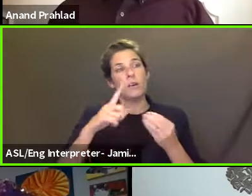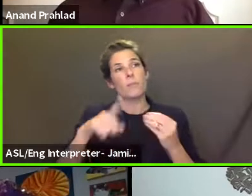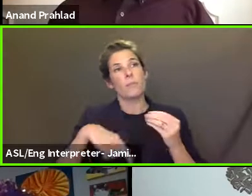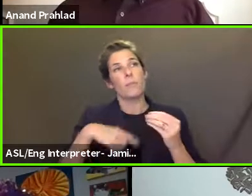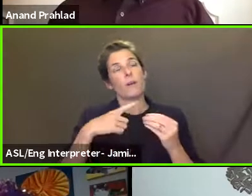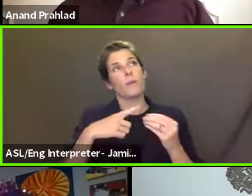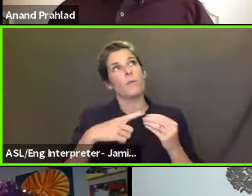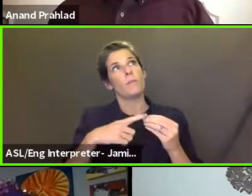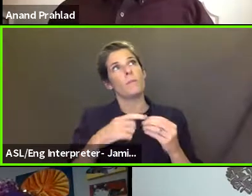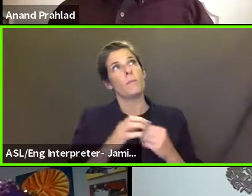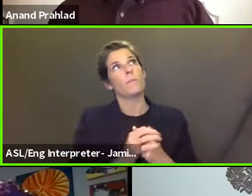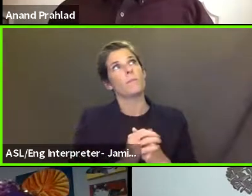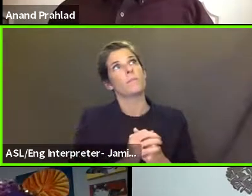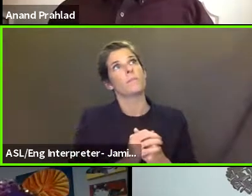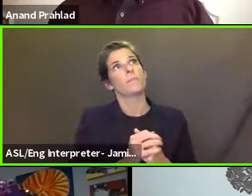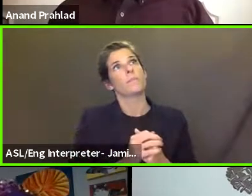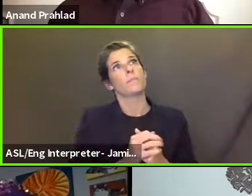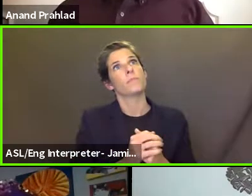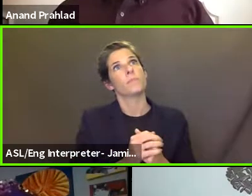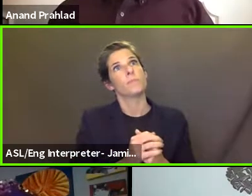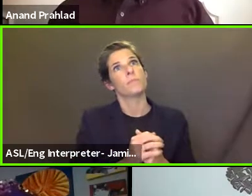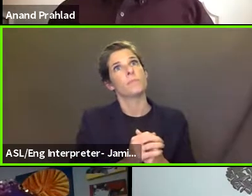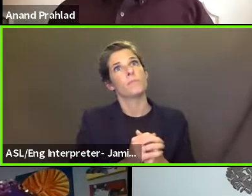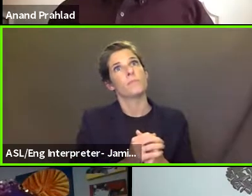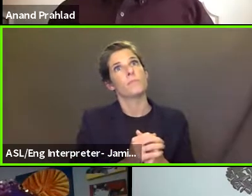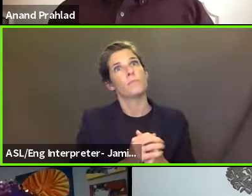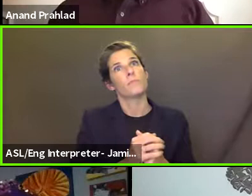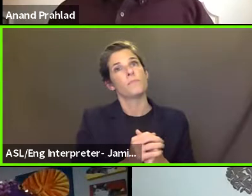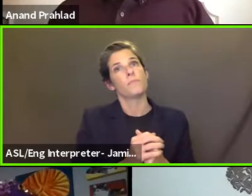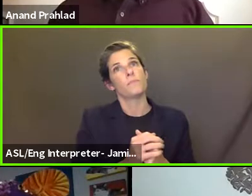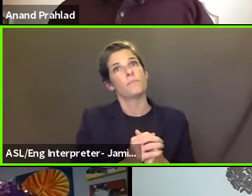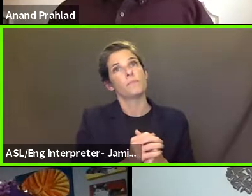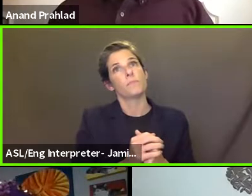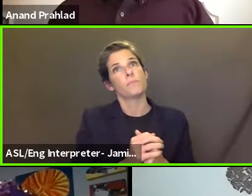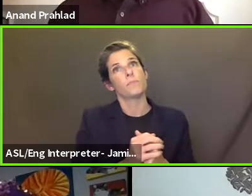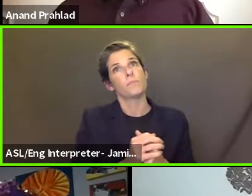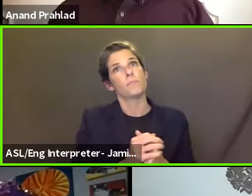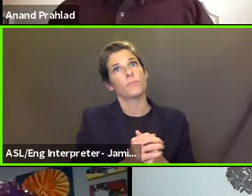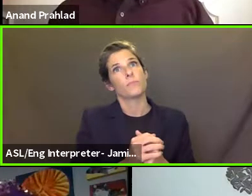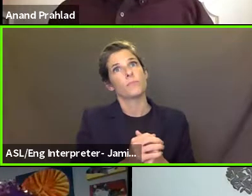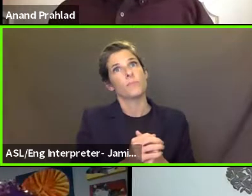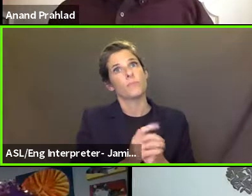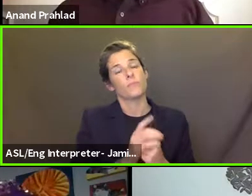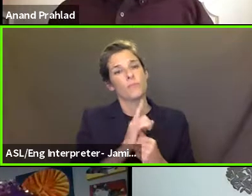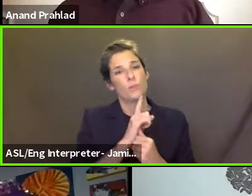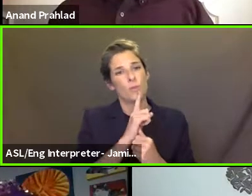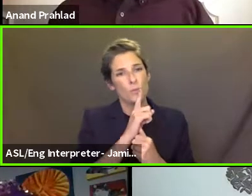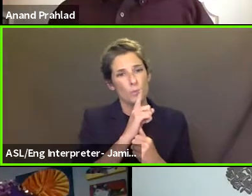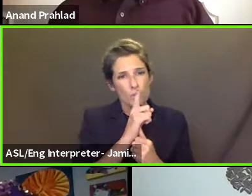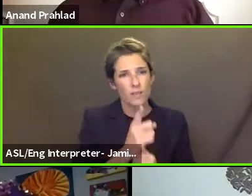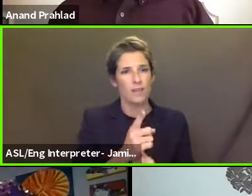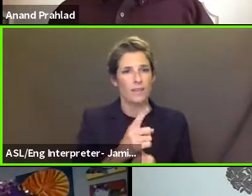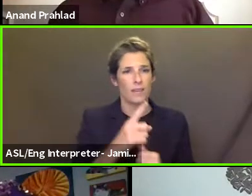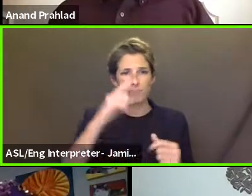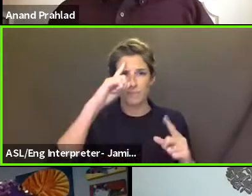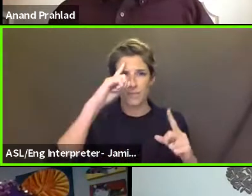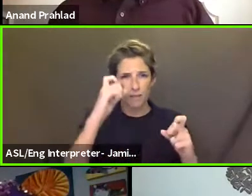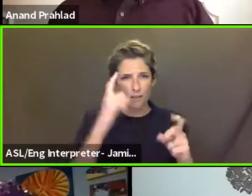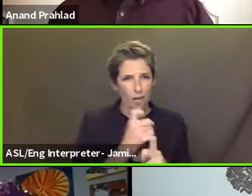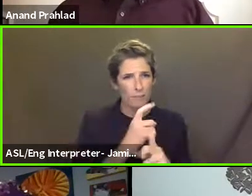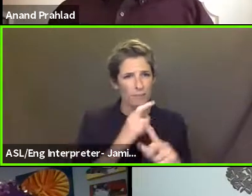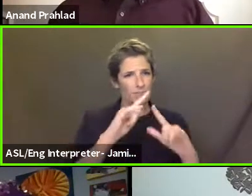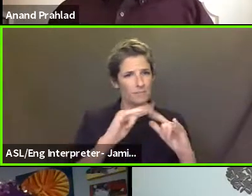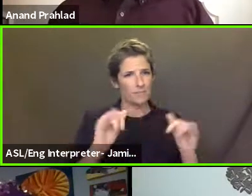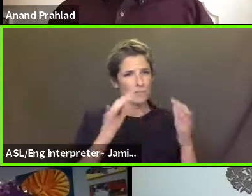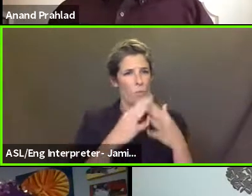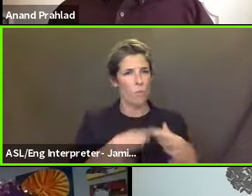the most complicated and important of questions. As Rosemary said, we're